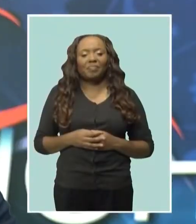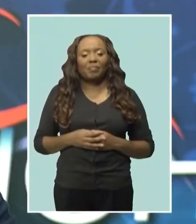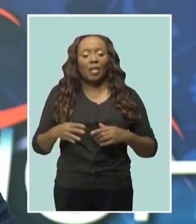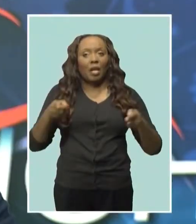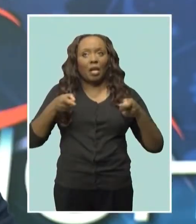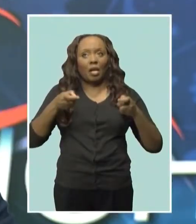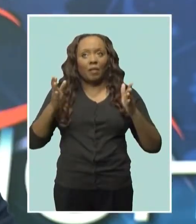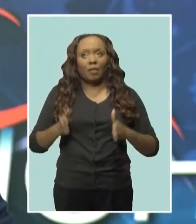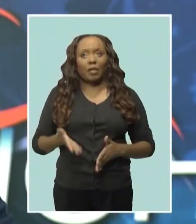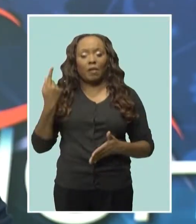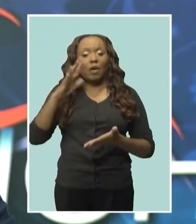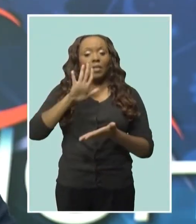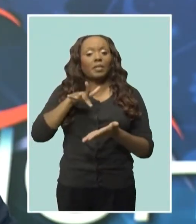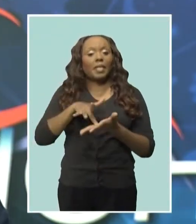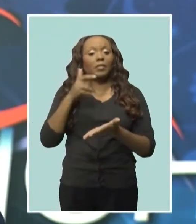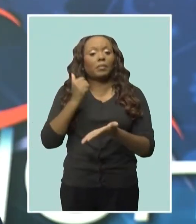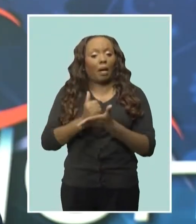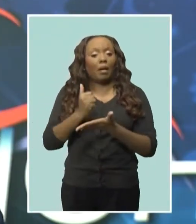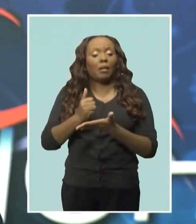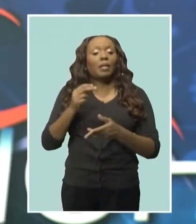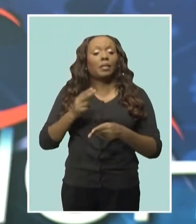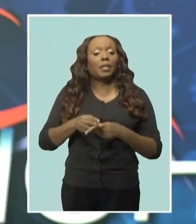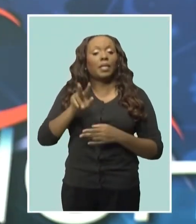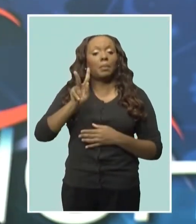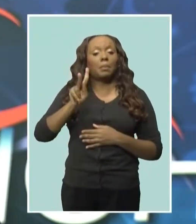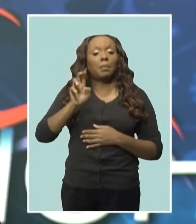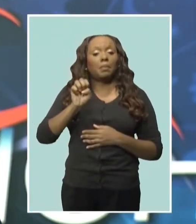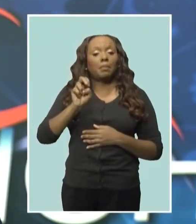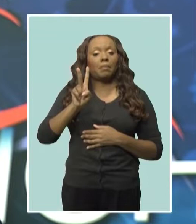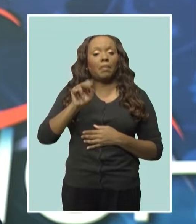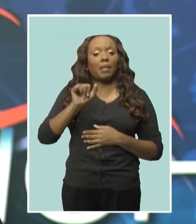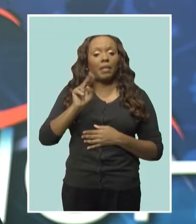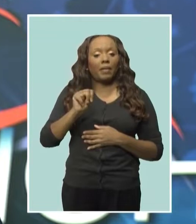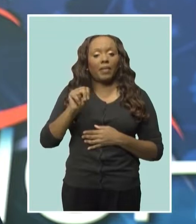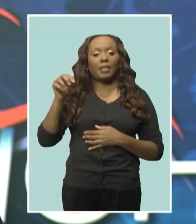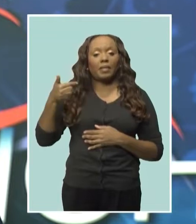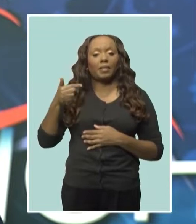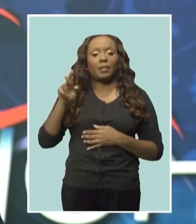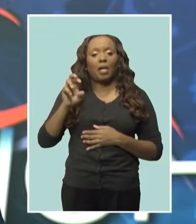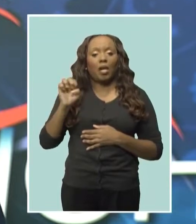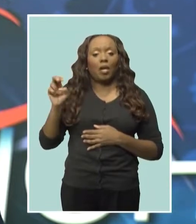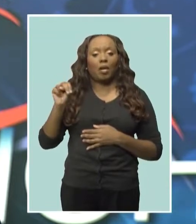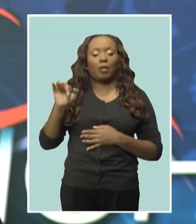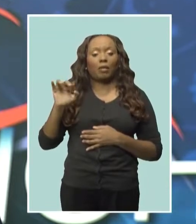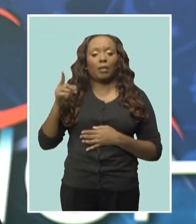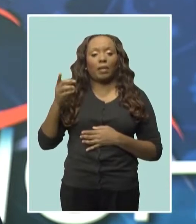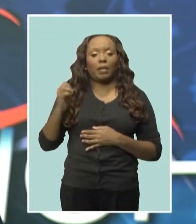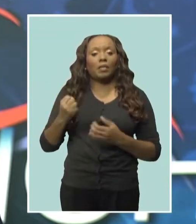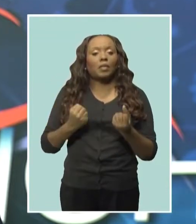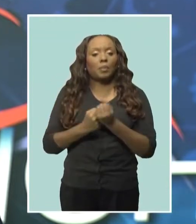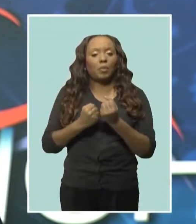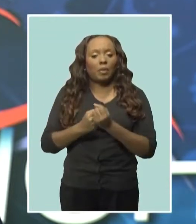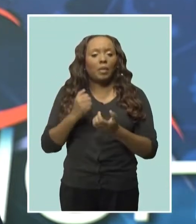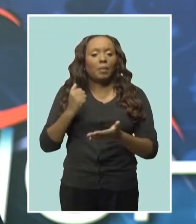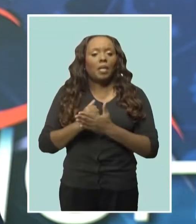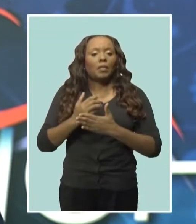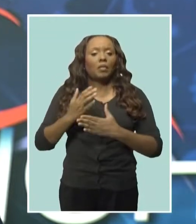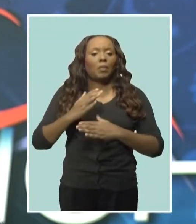Governor of the Central Bank, Dr. Kevin Greenidge, is supporting commercial banks' decision to block credit card purchases